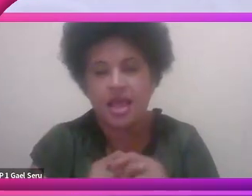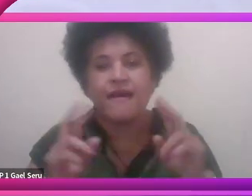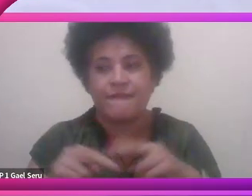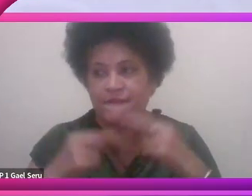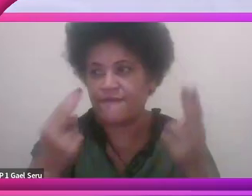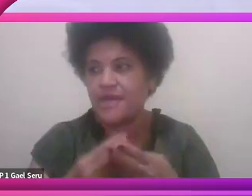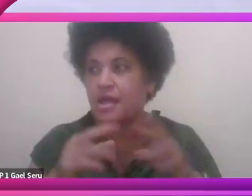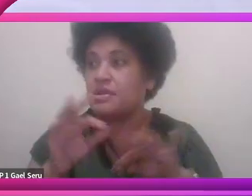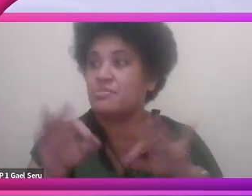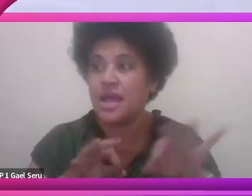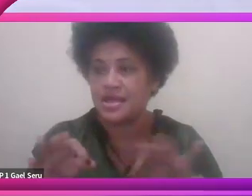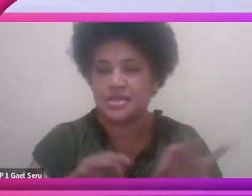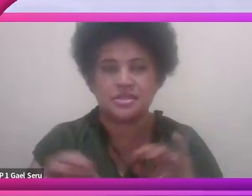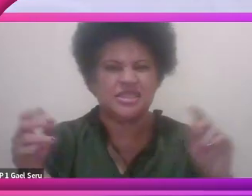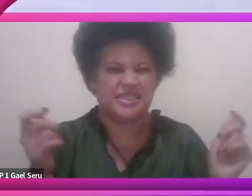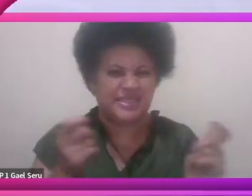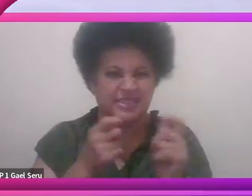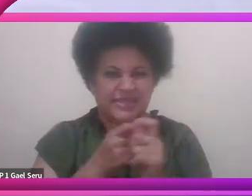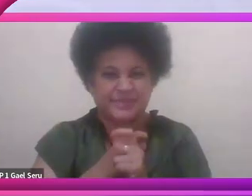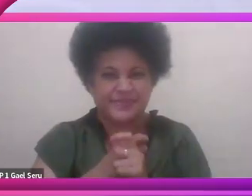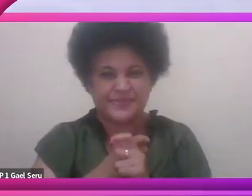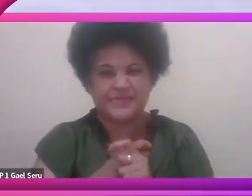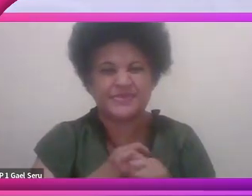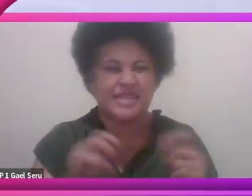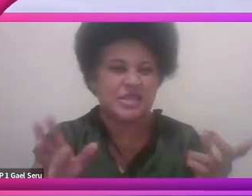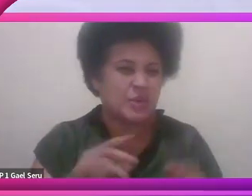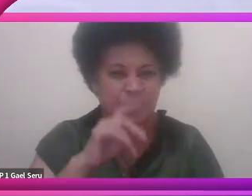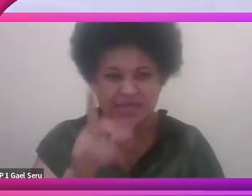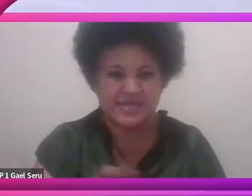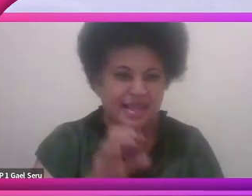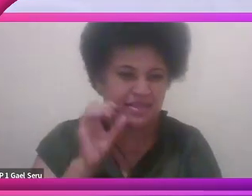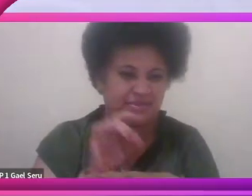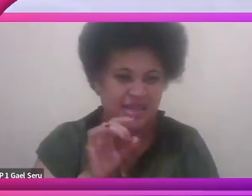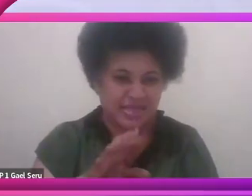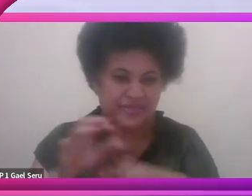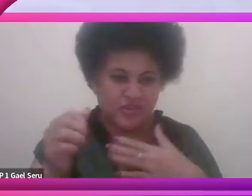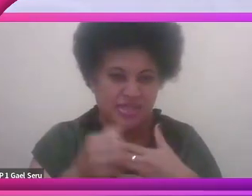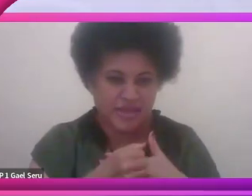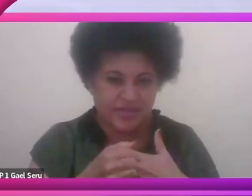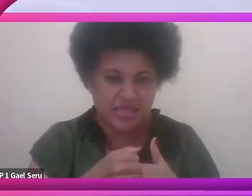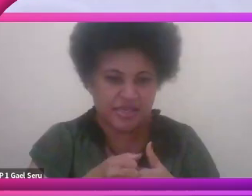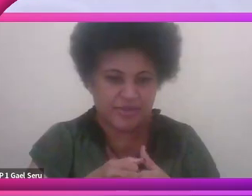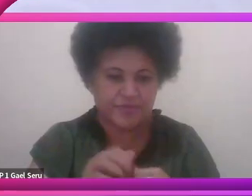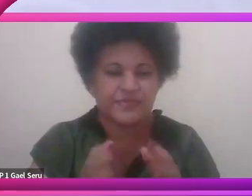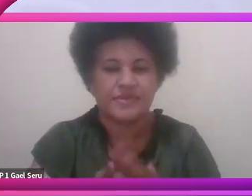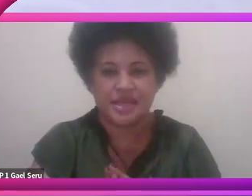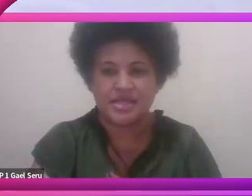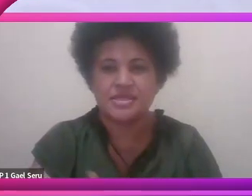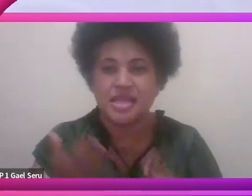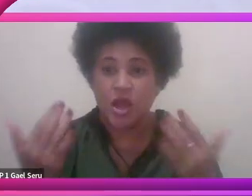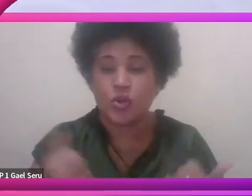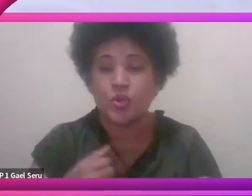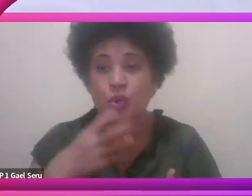change. They kind of advise the safety and things like that. For example, now we have pill injectable,